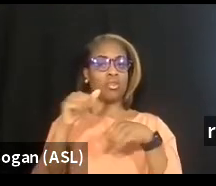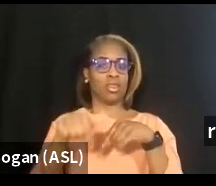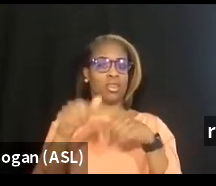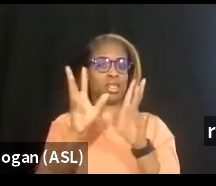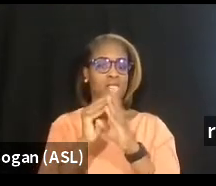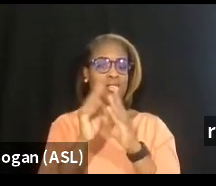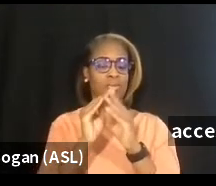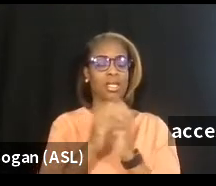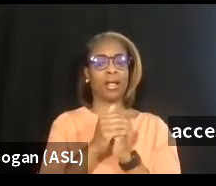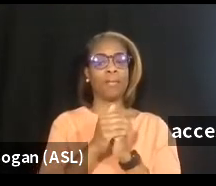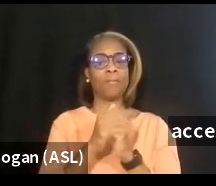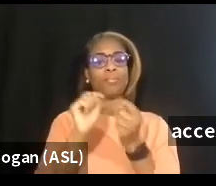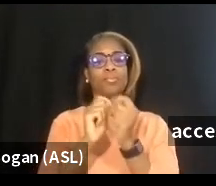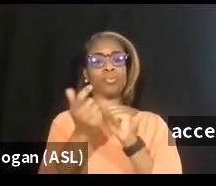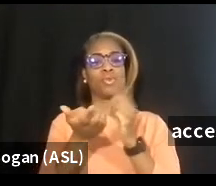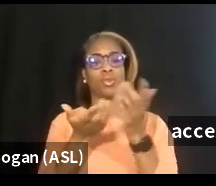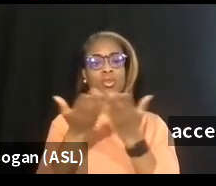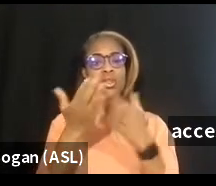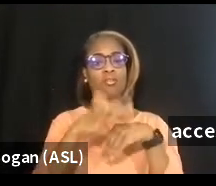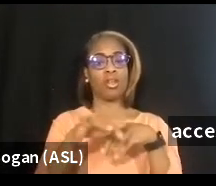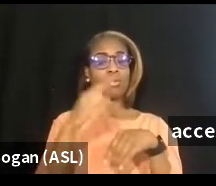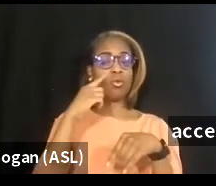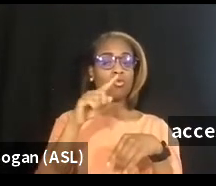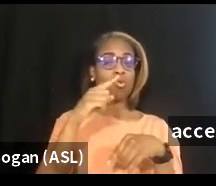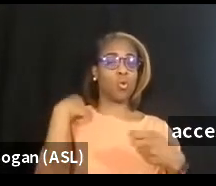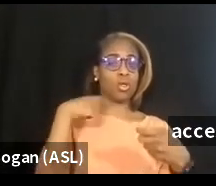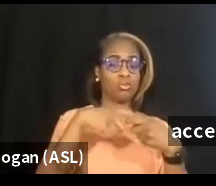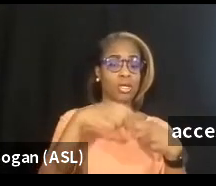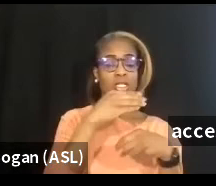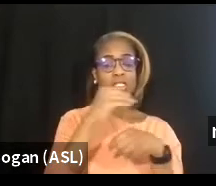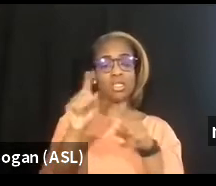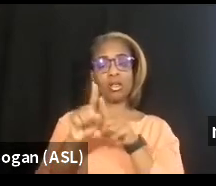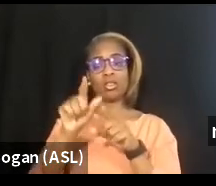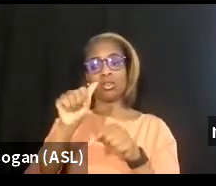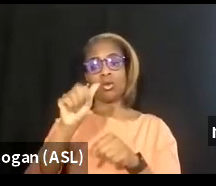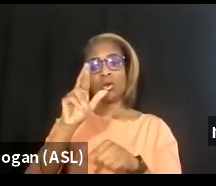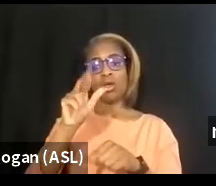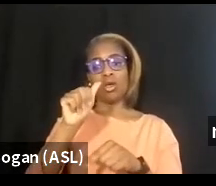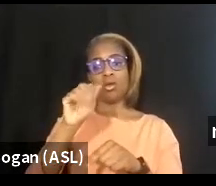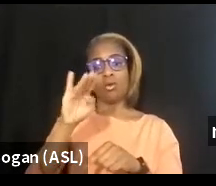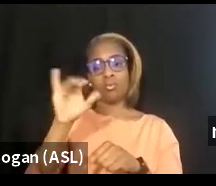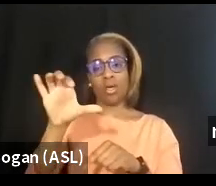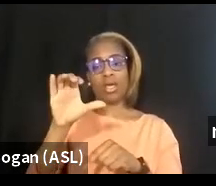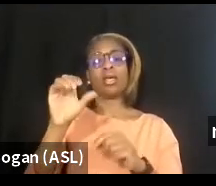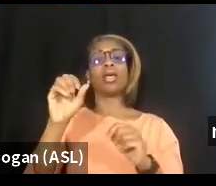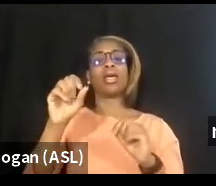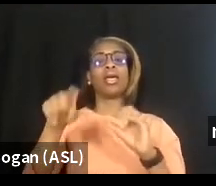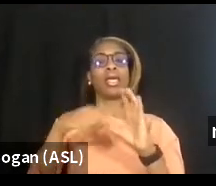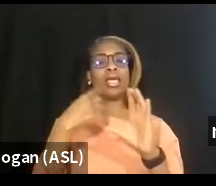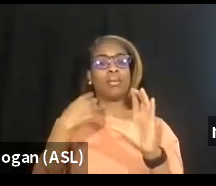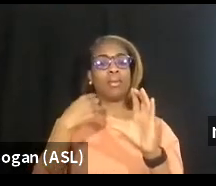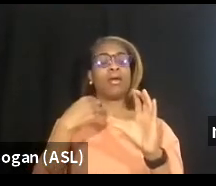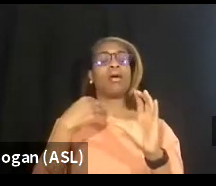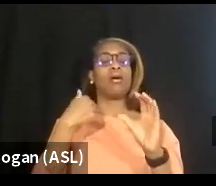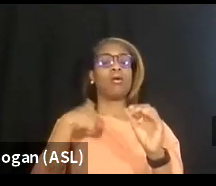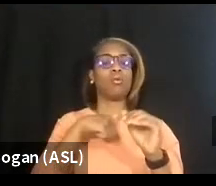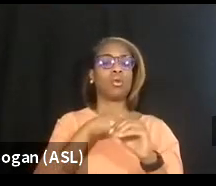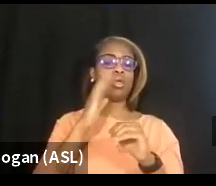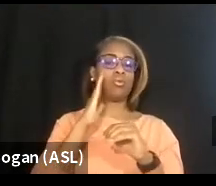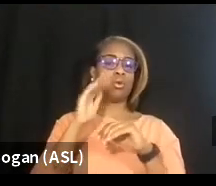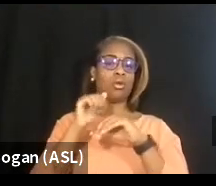Translation services are available for both Spanish and Arabic. Please email us and we will provide you with a unique link